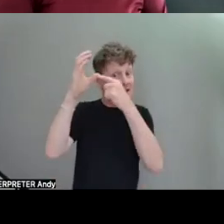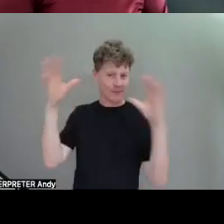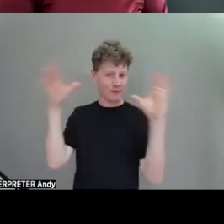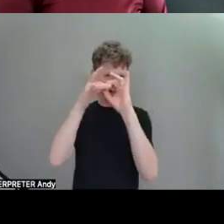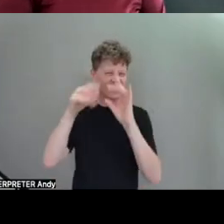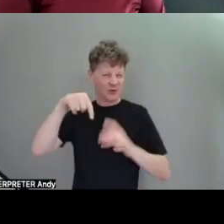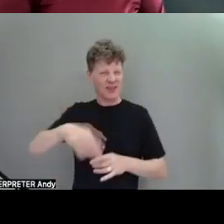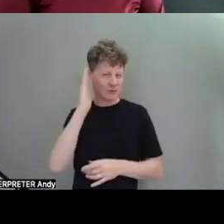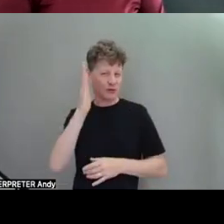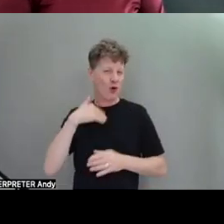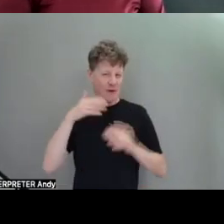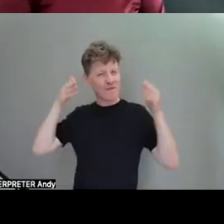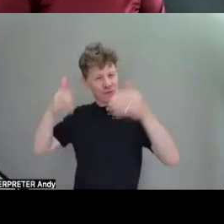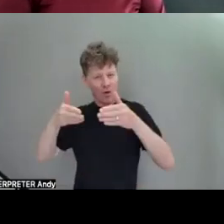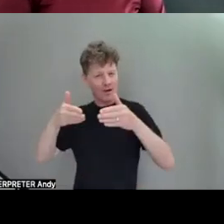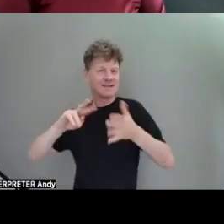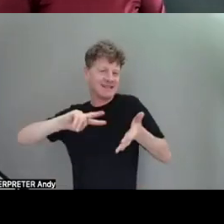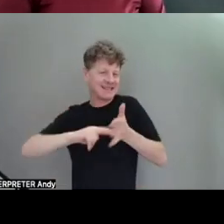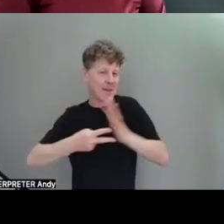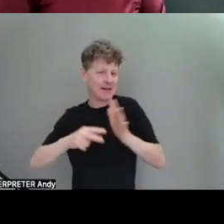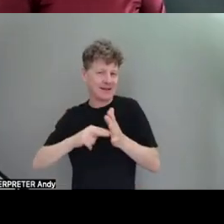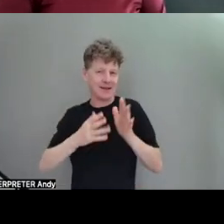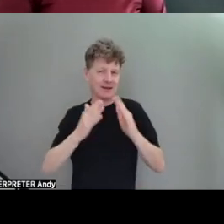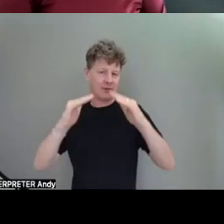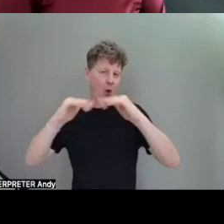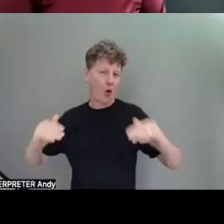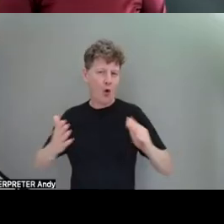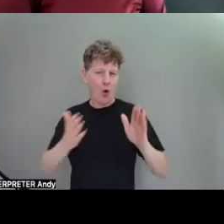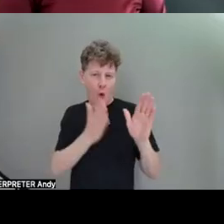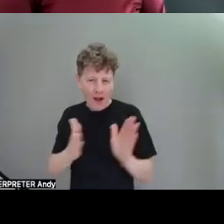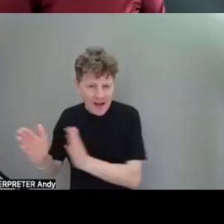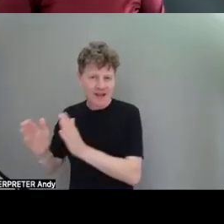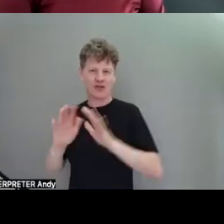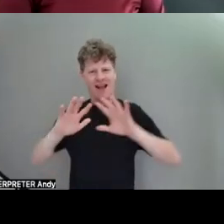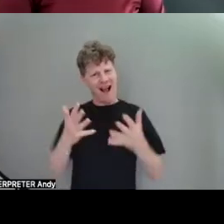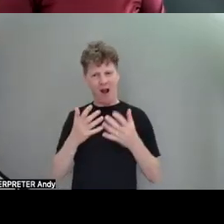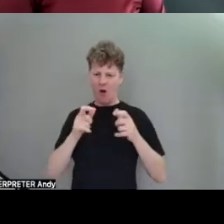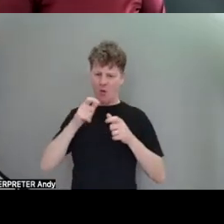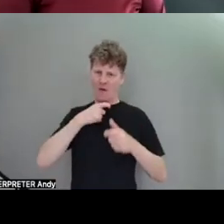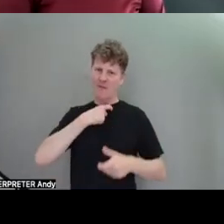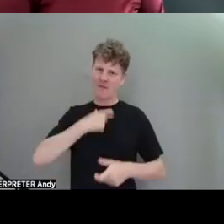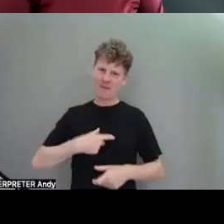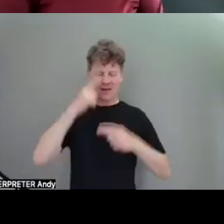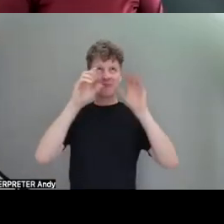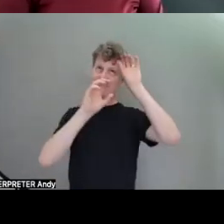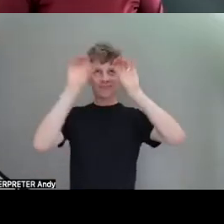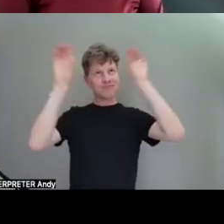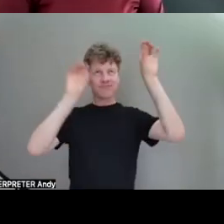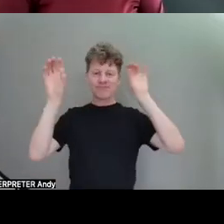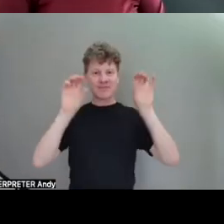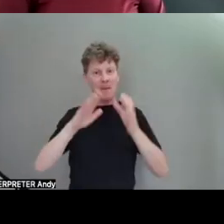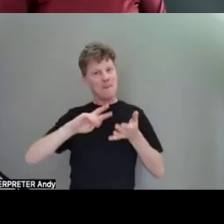this semantic organization and how do people organize their knowledge in terms of meaning in their